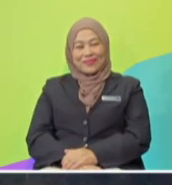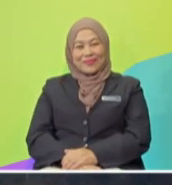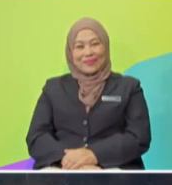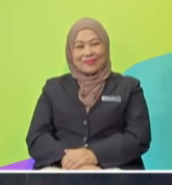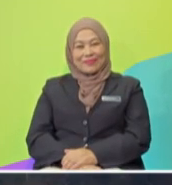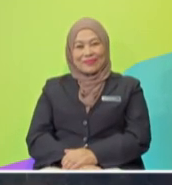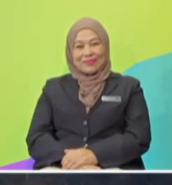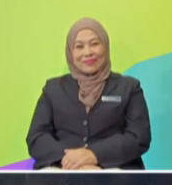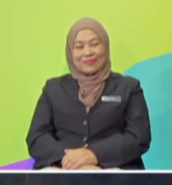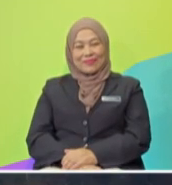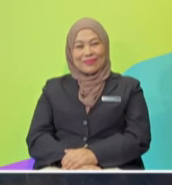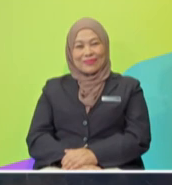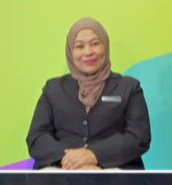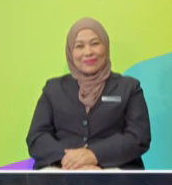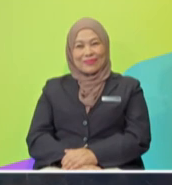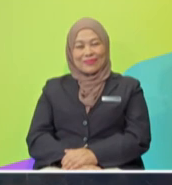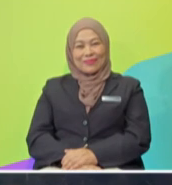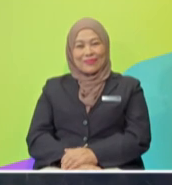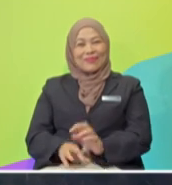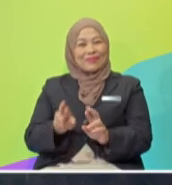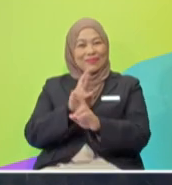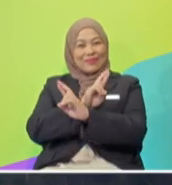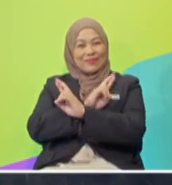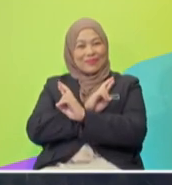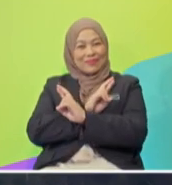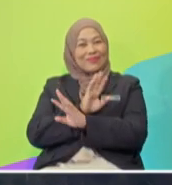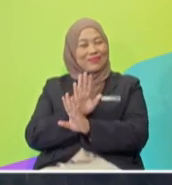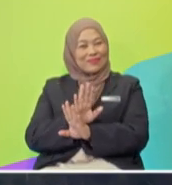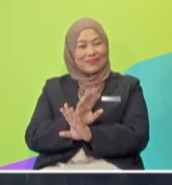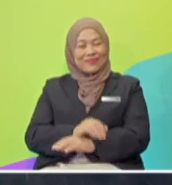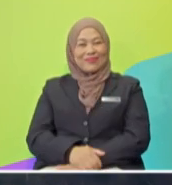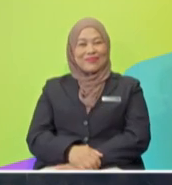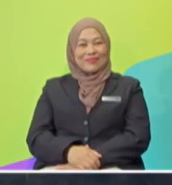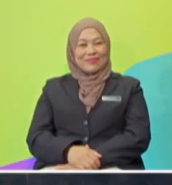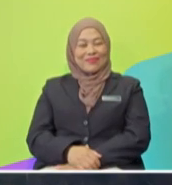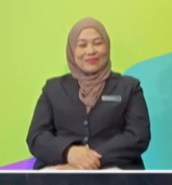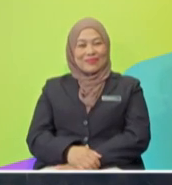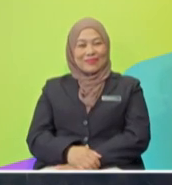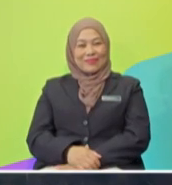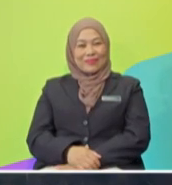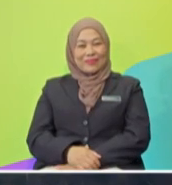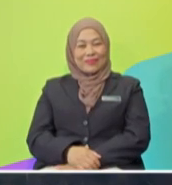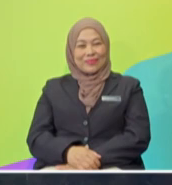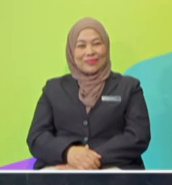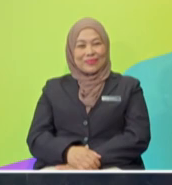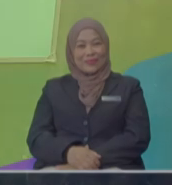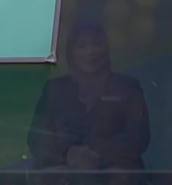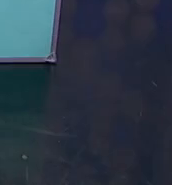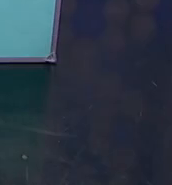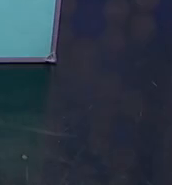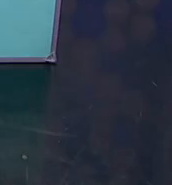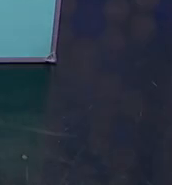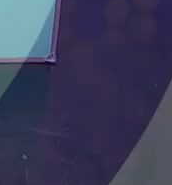Okay, for our friends watching at home, don't go anywhere. We're having so much fun here at Prasekolah, DidikTV, KPM. See you after this.